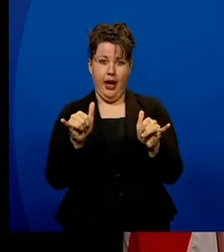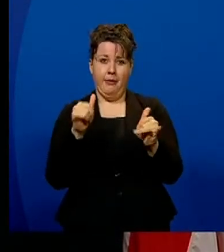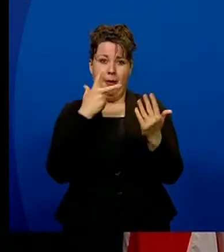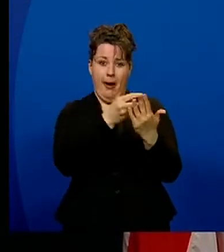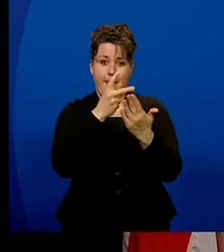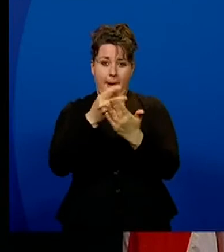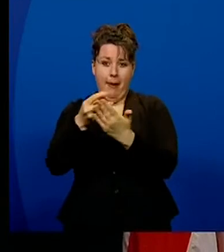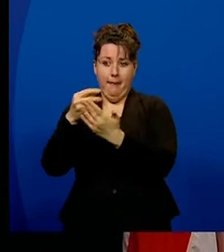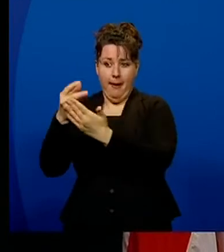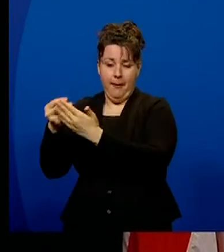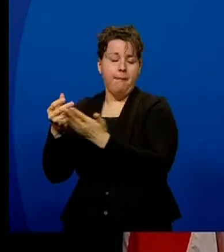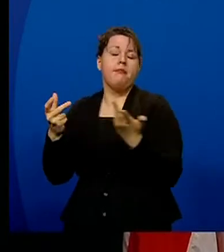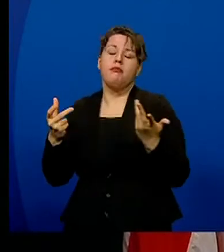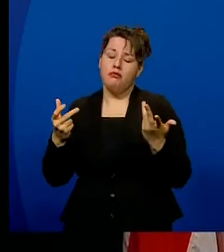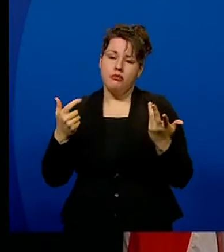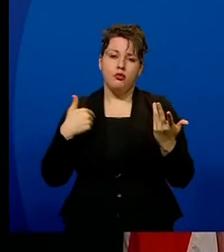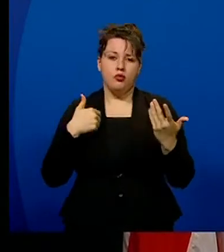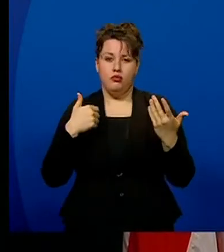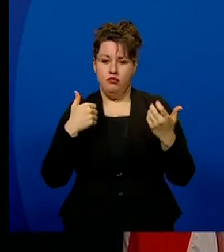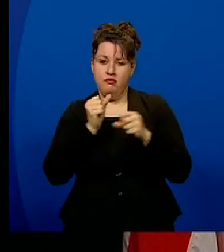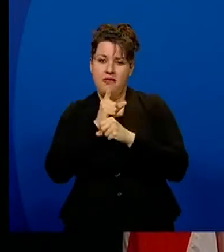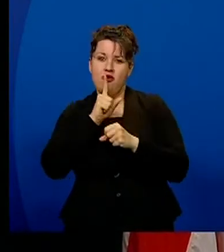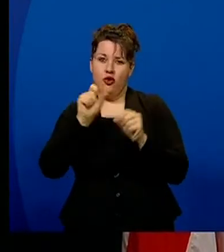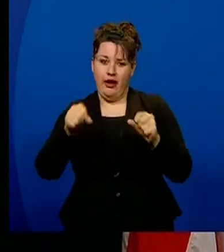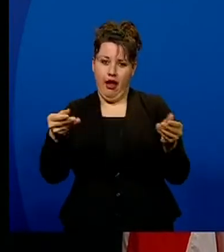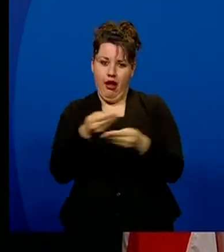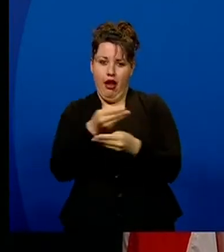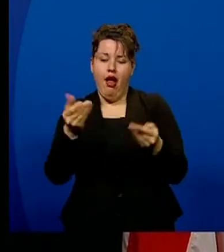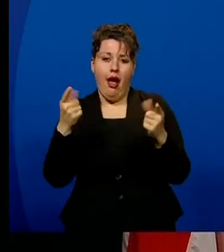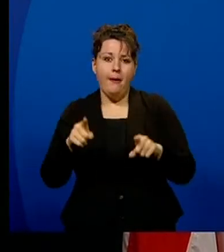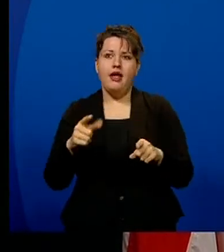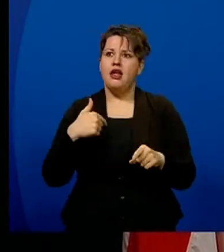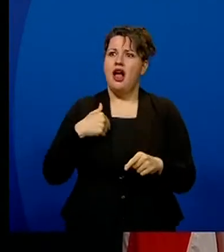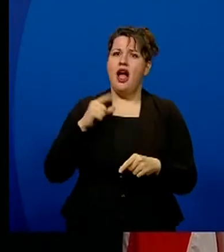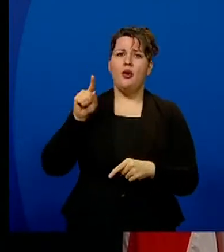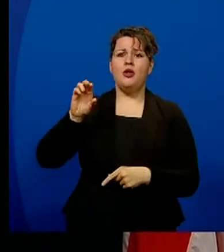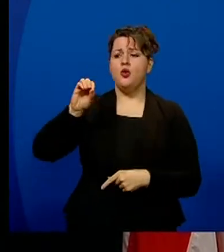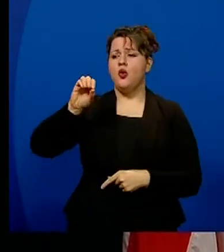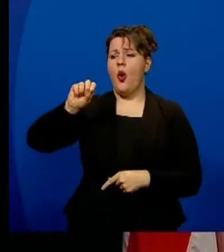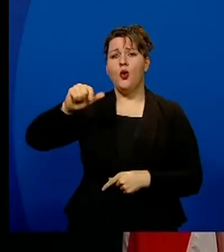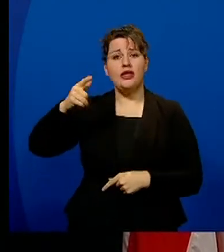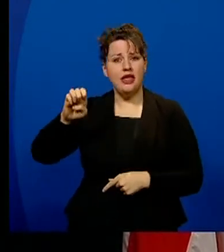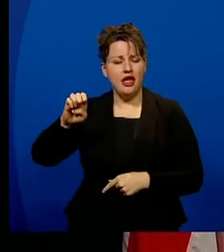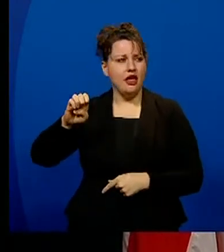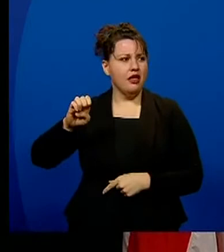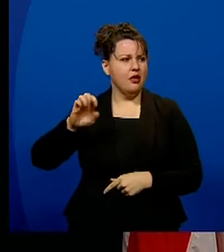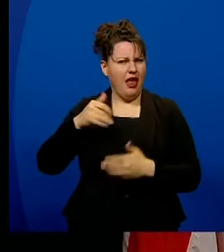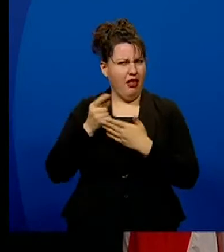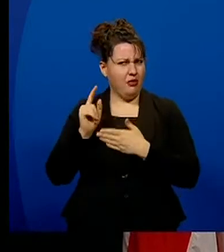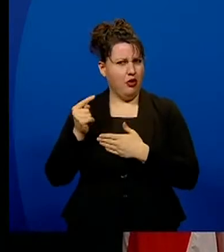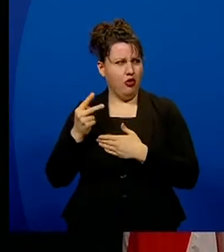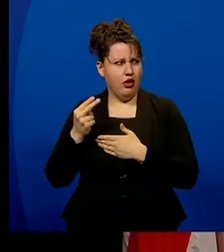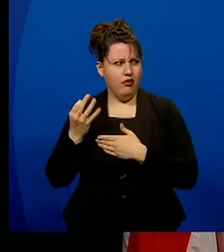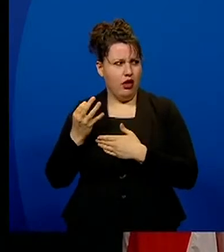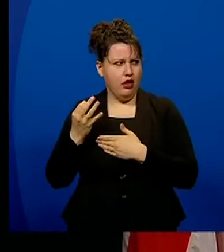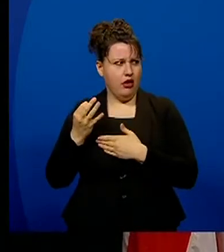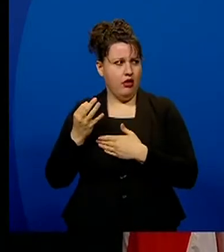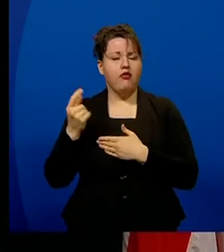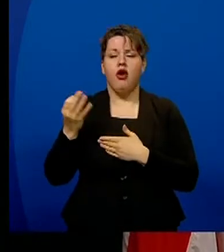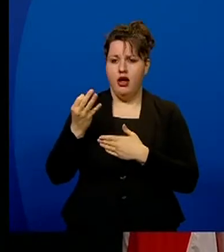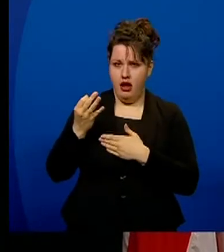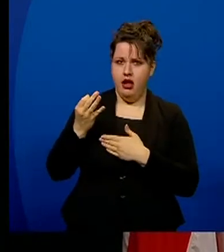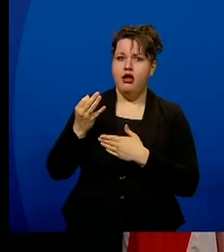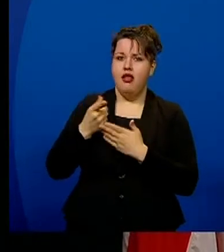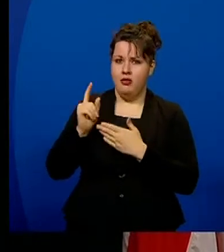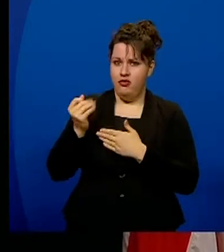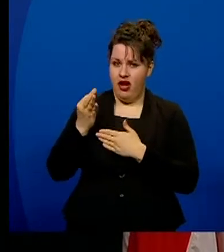facilitating that, we're trying to look for where those options are at. I was up in Osage. Was that last Thursday? Yeah.